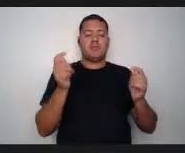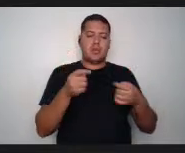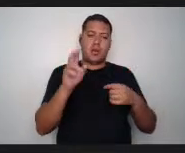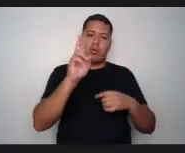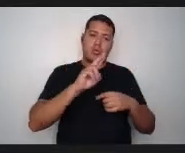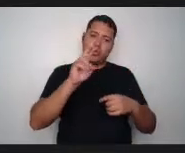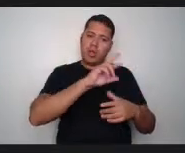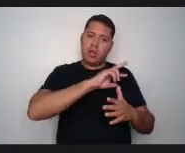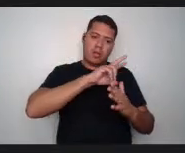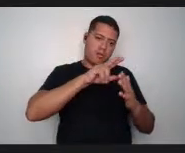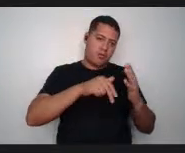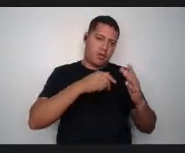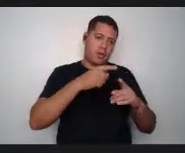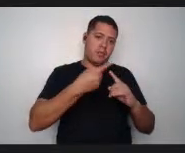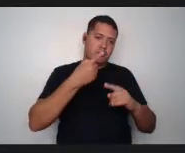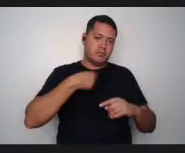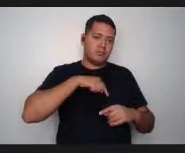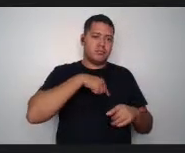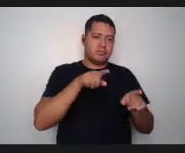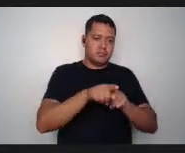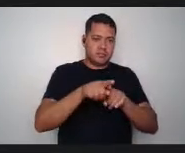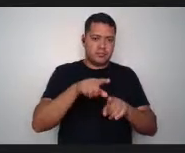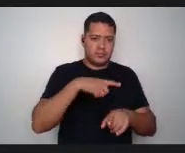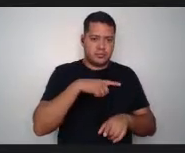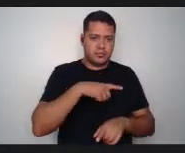you possibility. It can be used for many things.